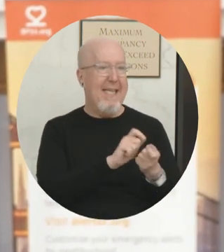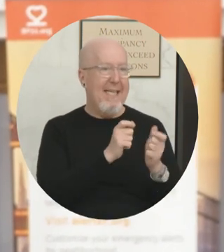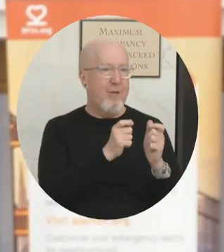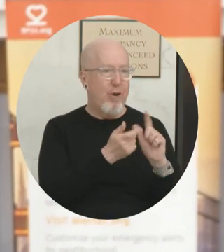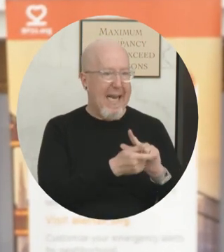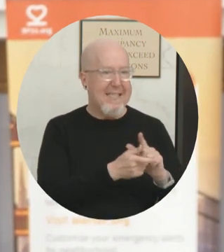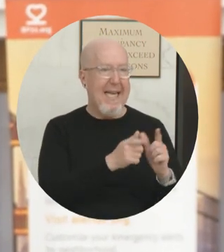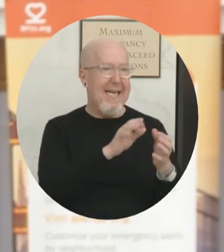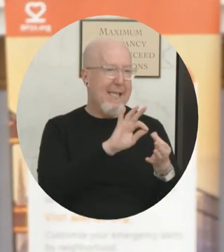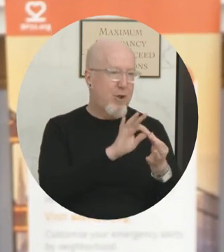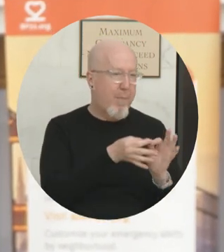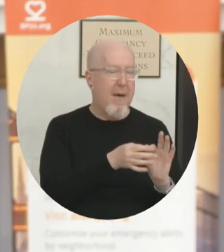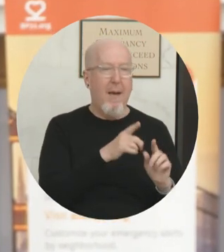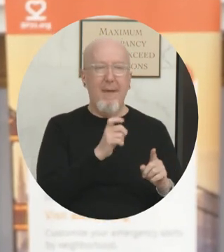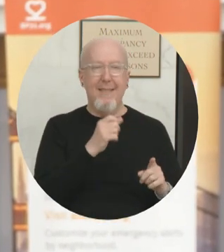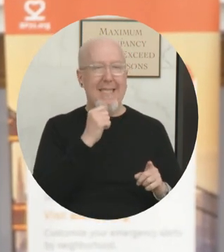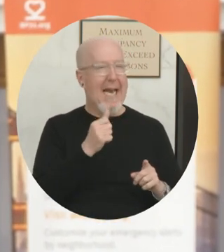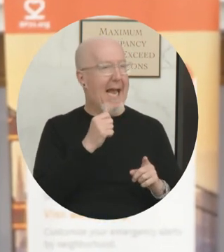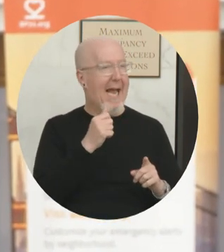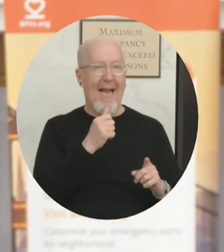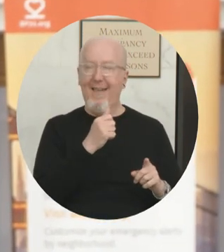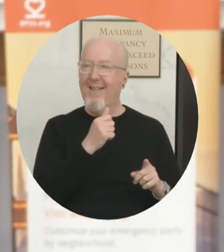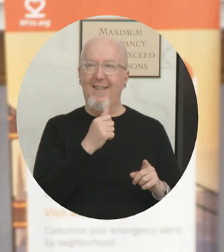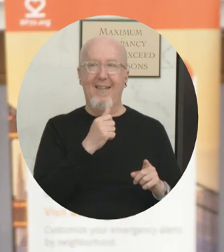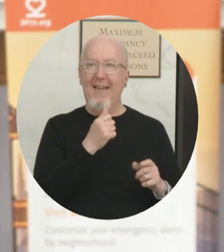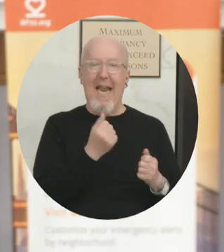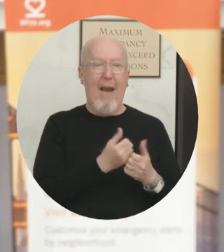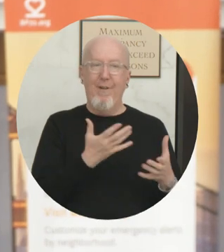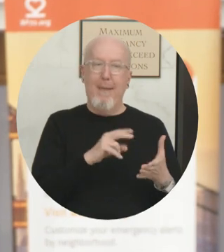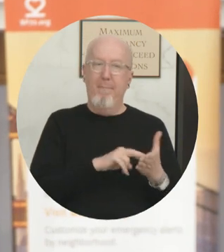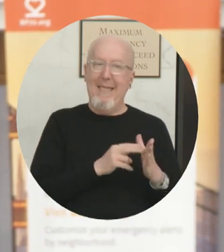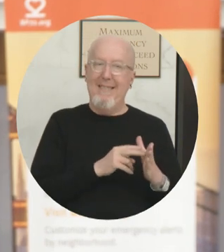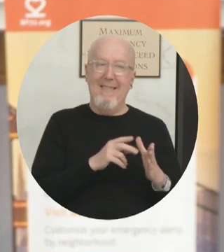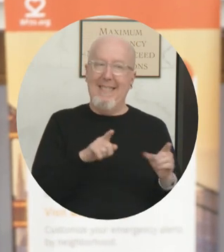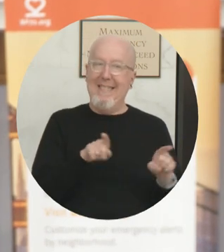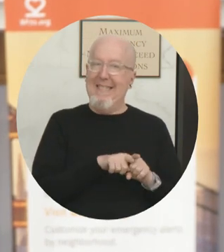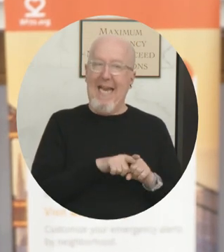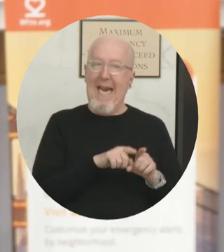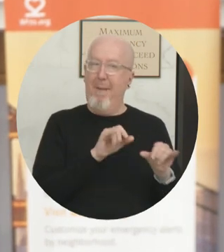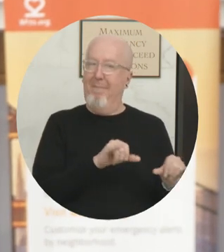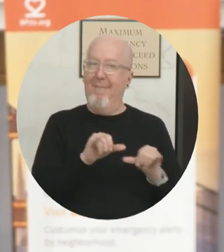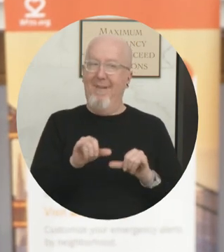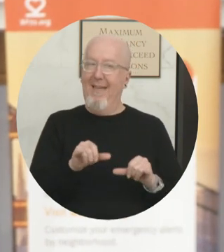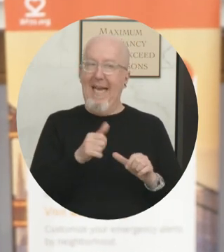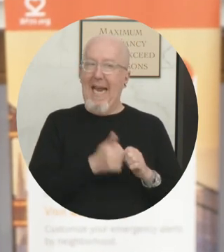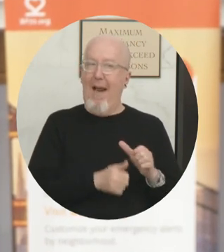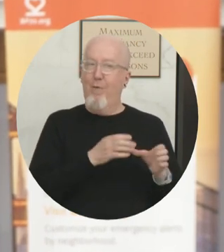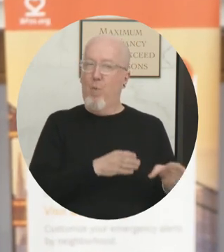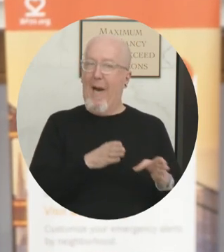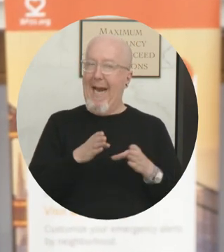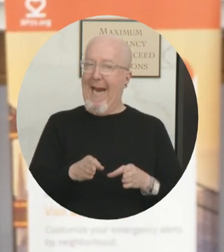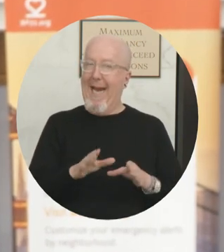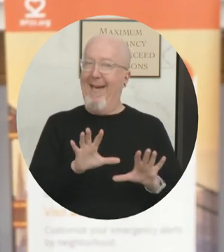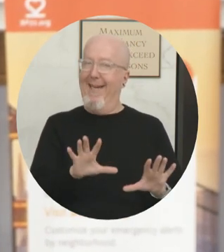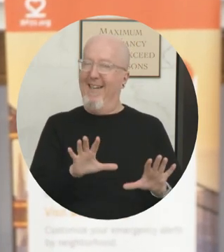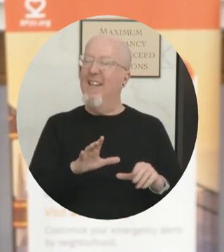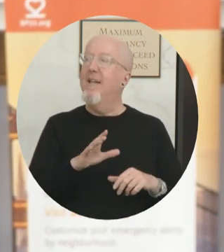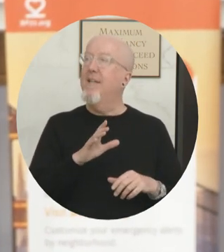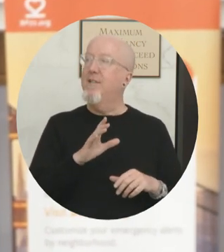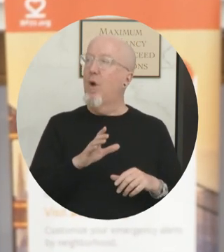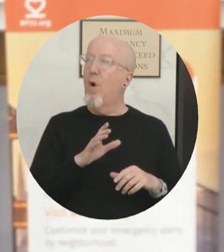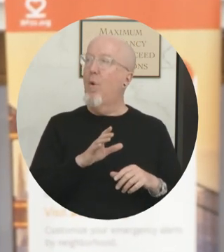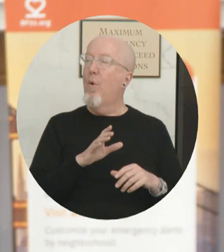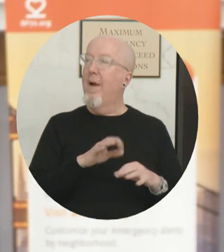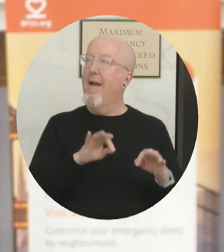everything means the same thing in the same way. So I think that's really important and making sure we're kind of checking off all those boxes as